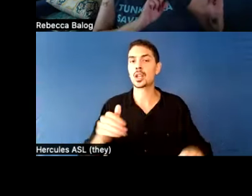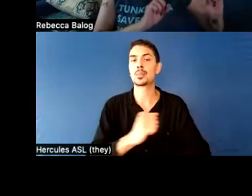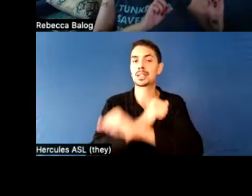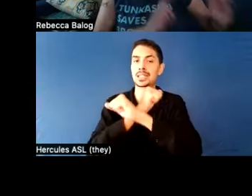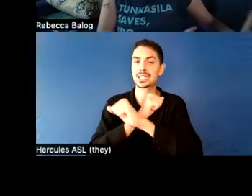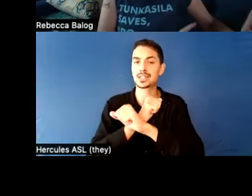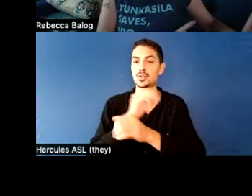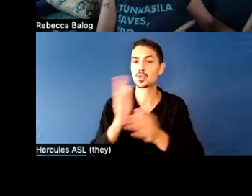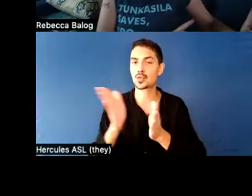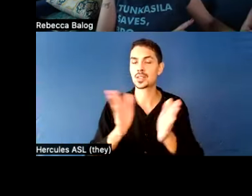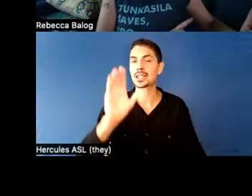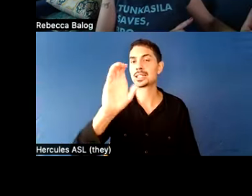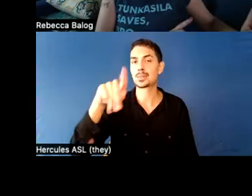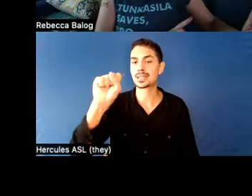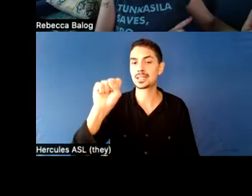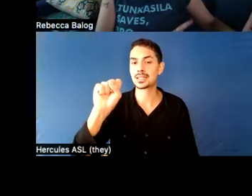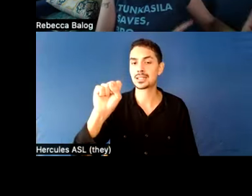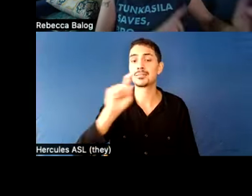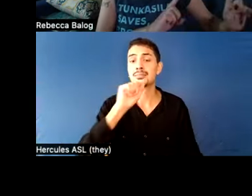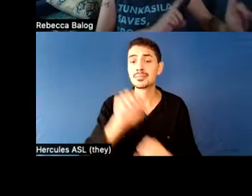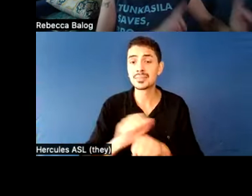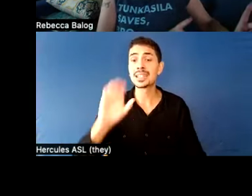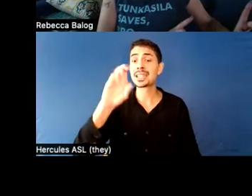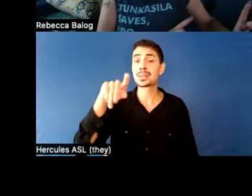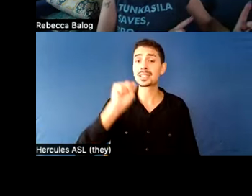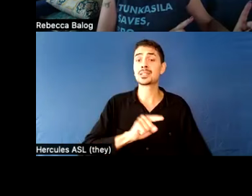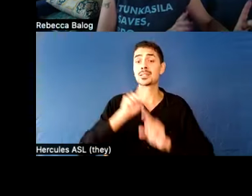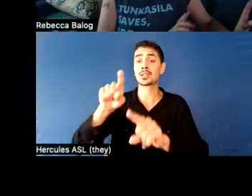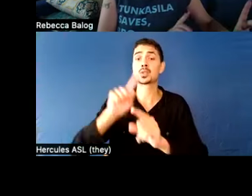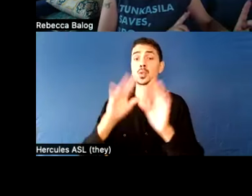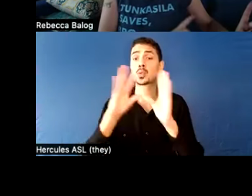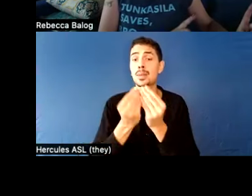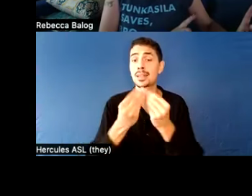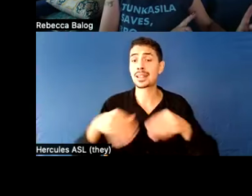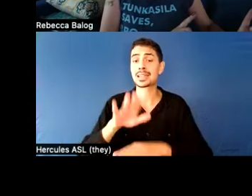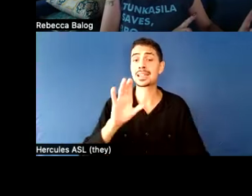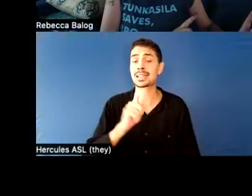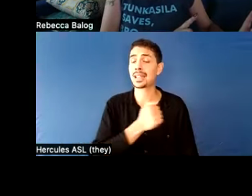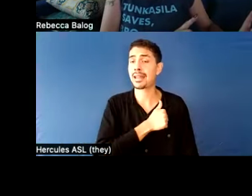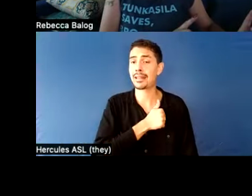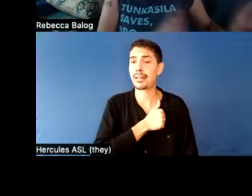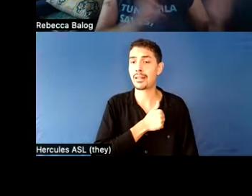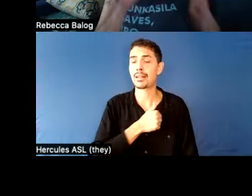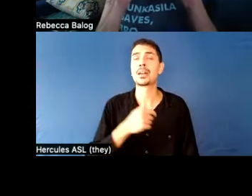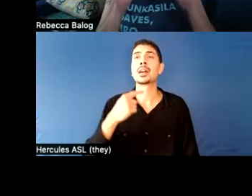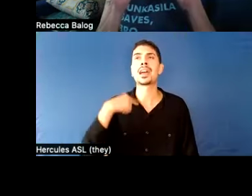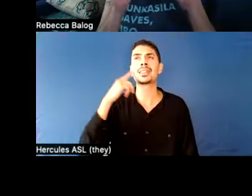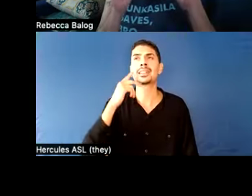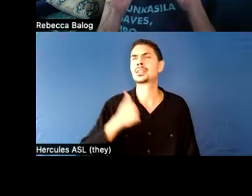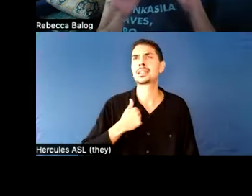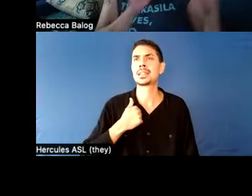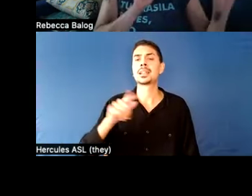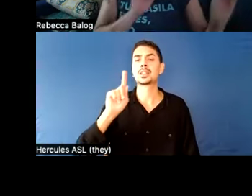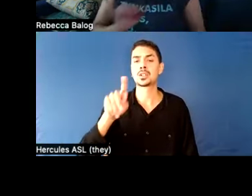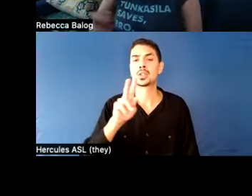onto a tribal land in Canada and invited these two twins, I think they were 5 or 6 years old, to a birthday